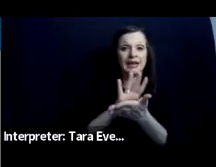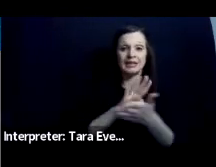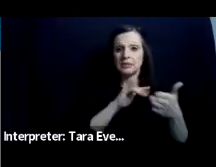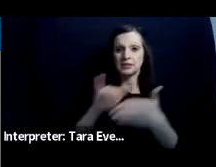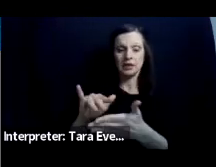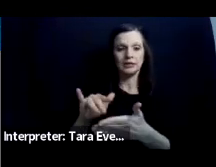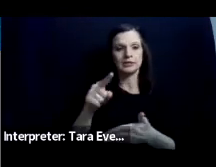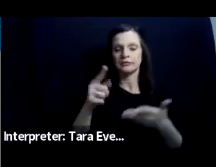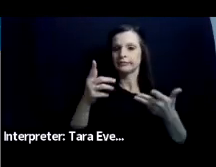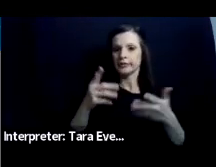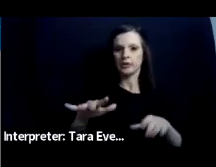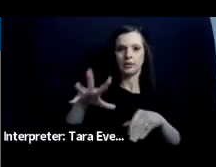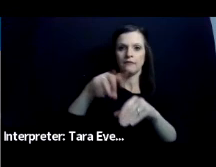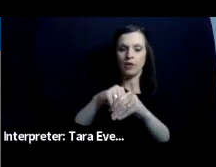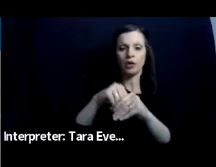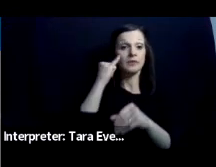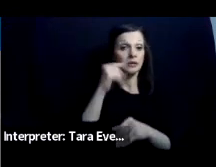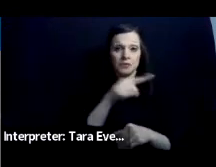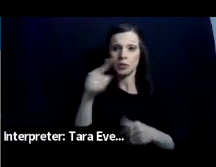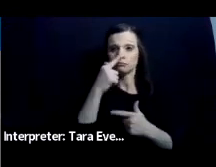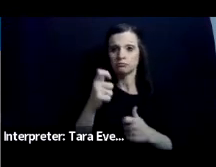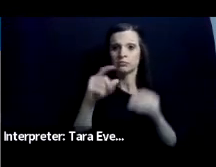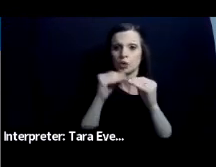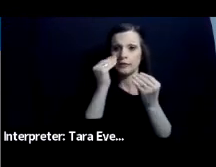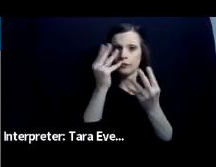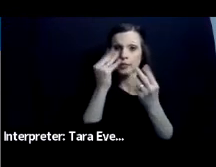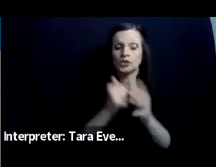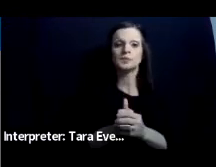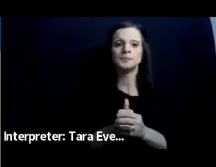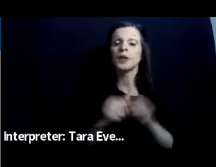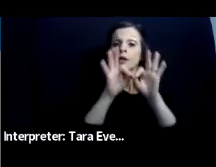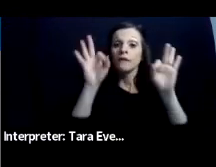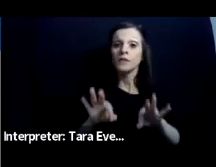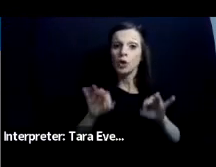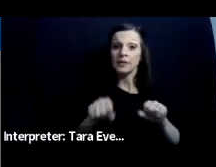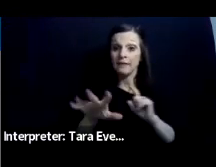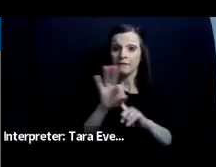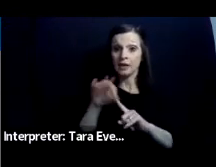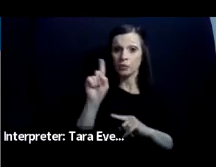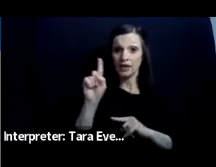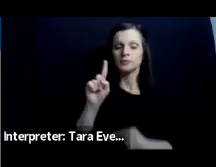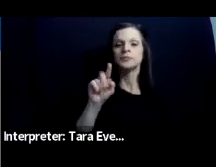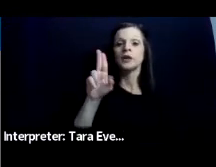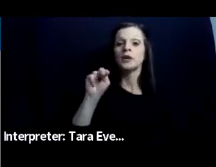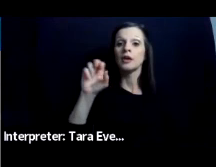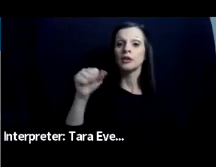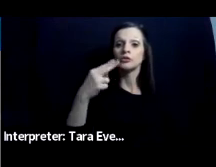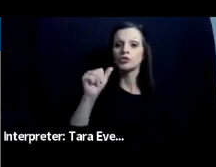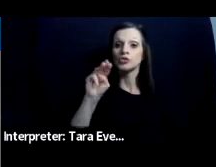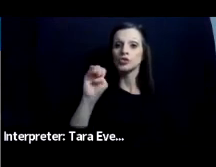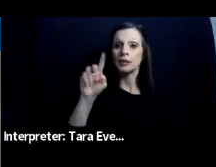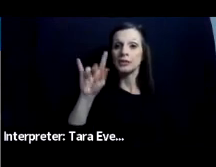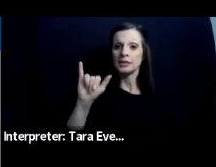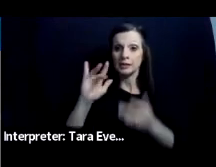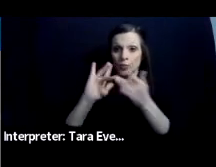you were looking for additional information. To download the form, you can find it on the UNSHAME Kentucky website under the Resources